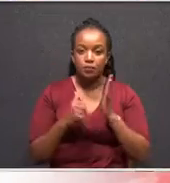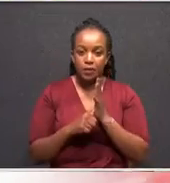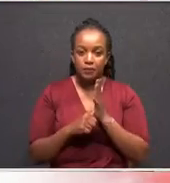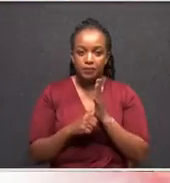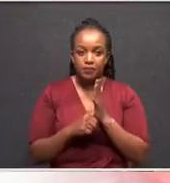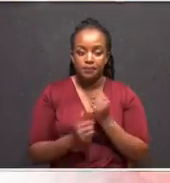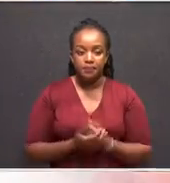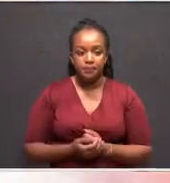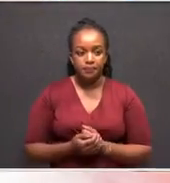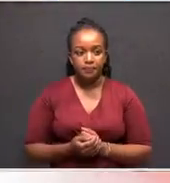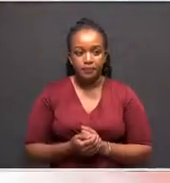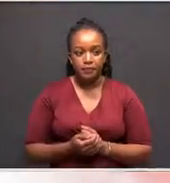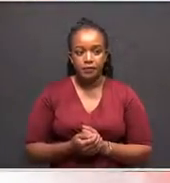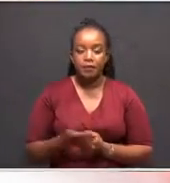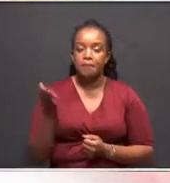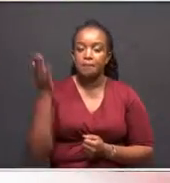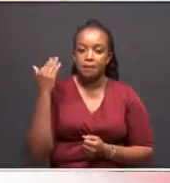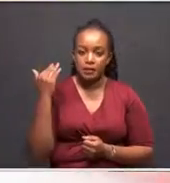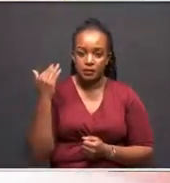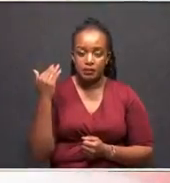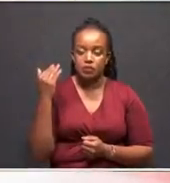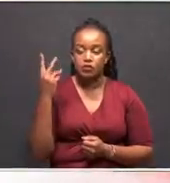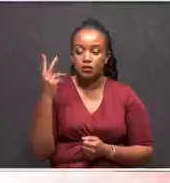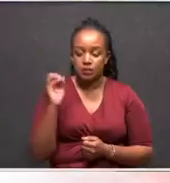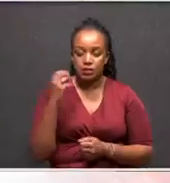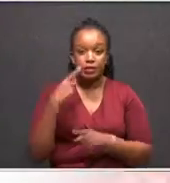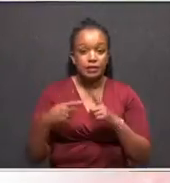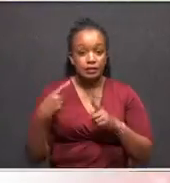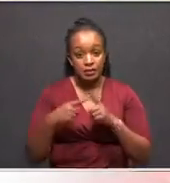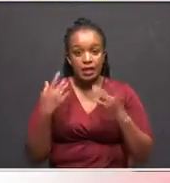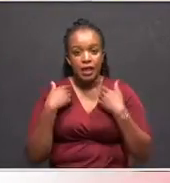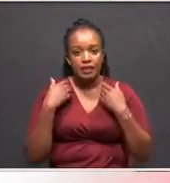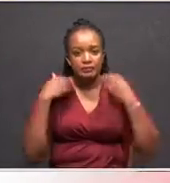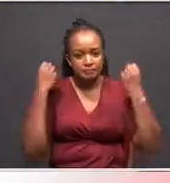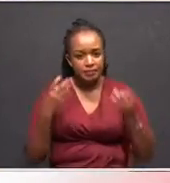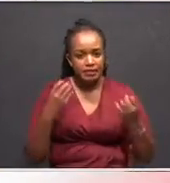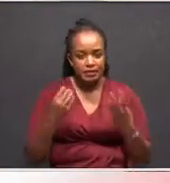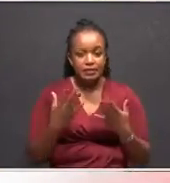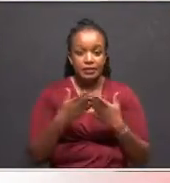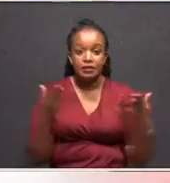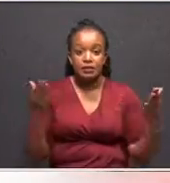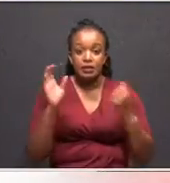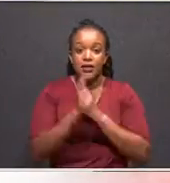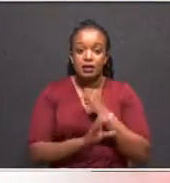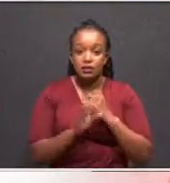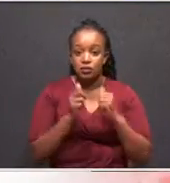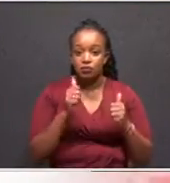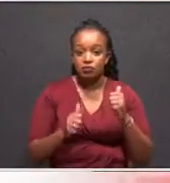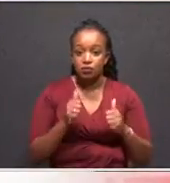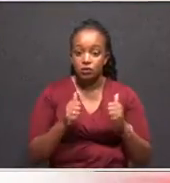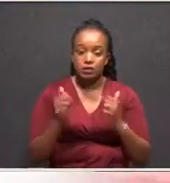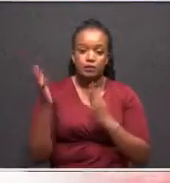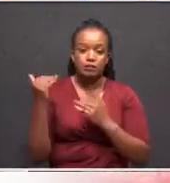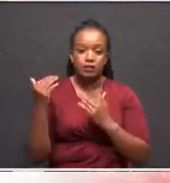supermarket. The last two decades has been a rise and fall of many retail outlets in the country that ascended to peak by fifth